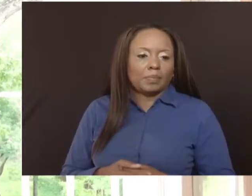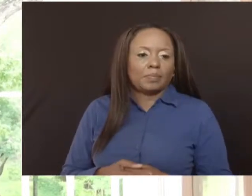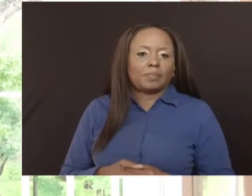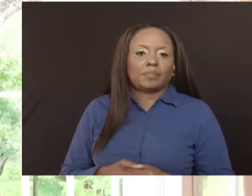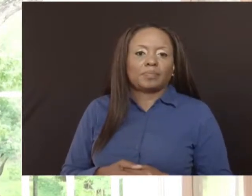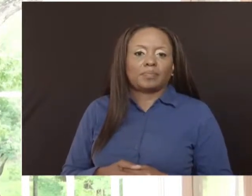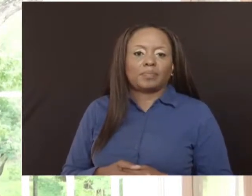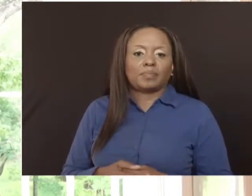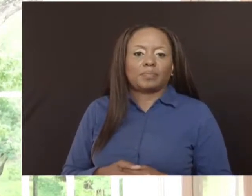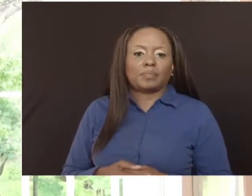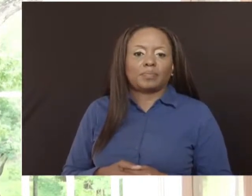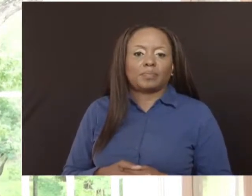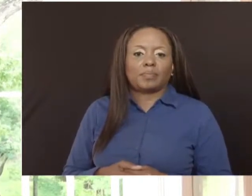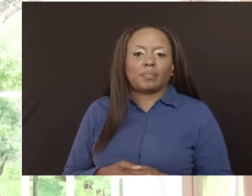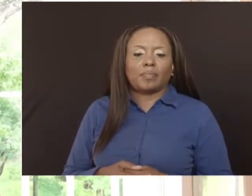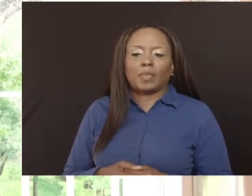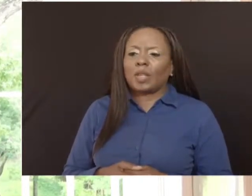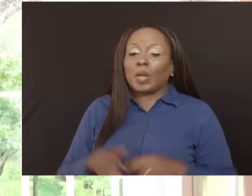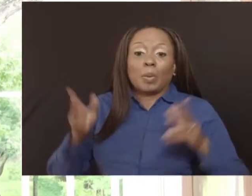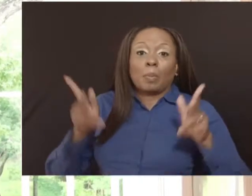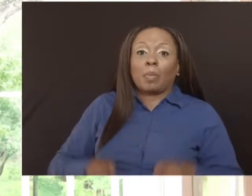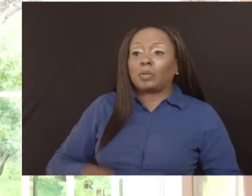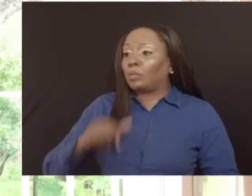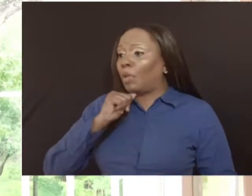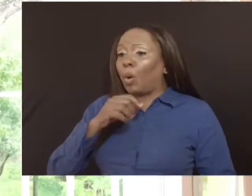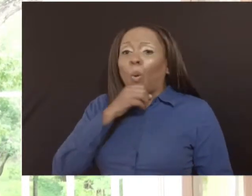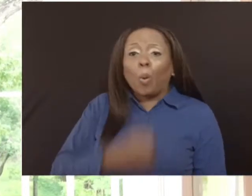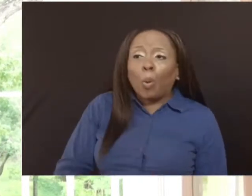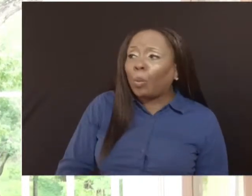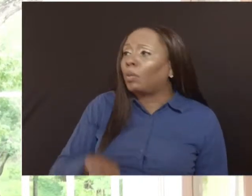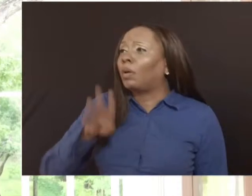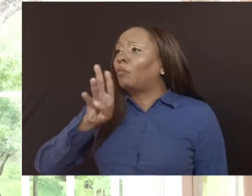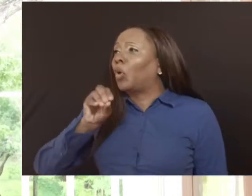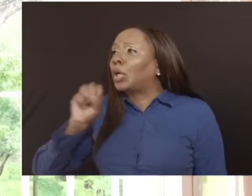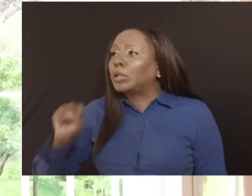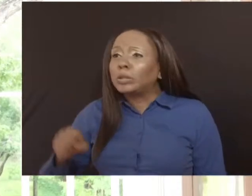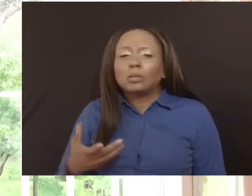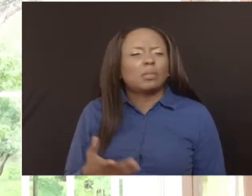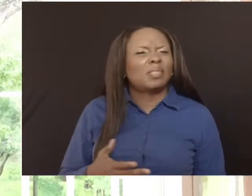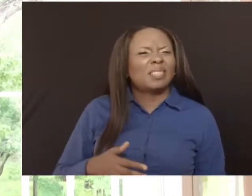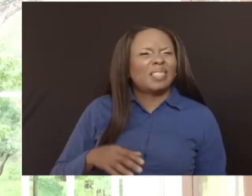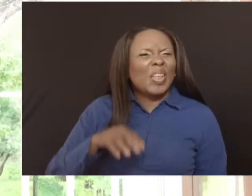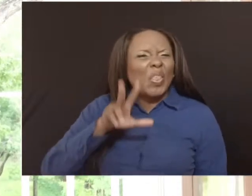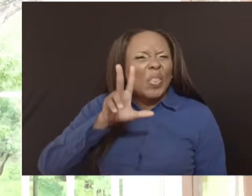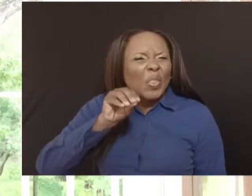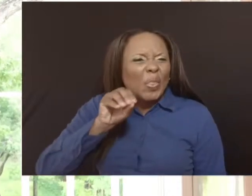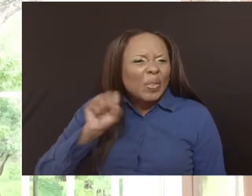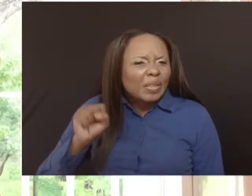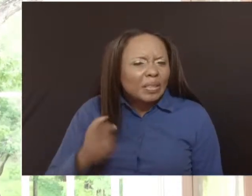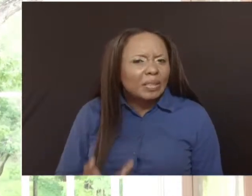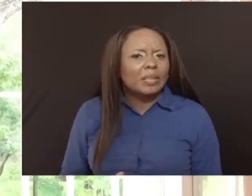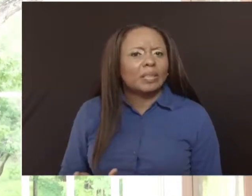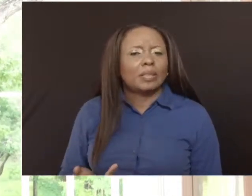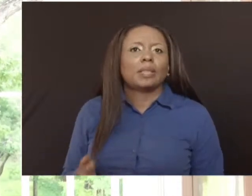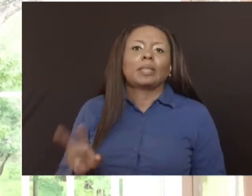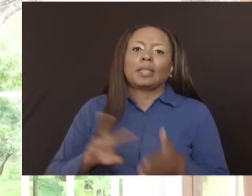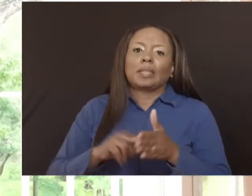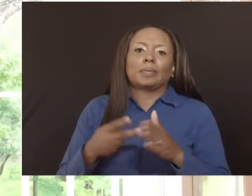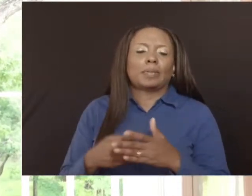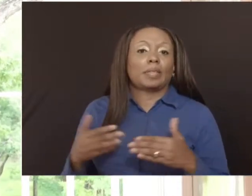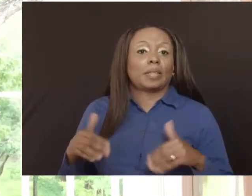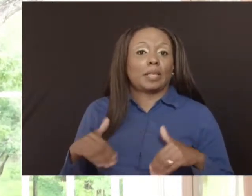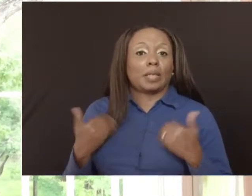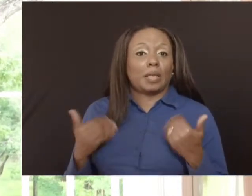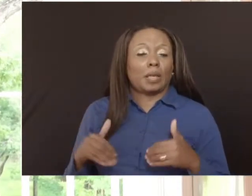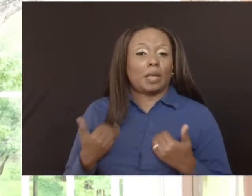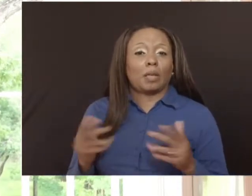somebody who is said to be in their late 30s, early 40s. And therefore, young people